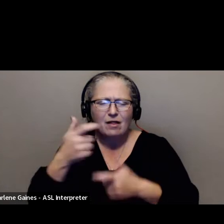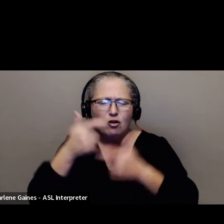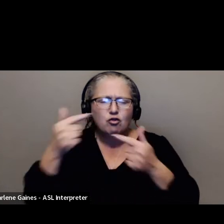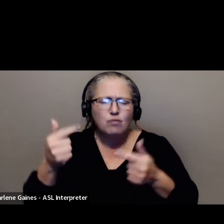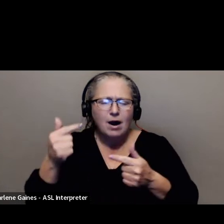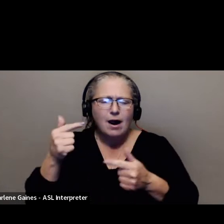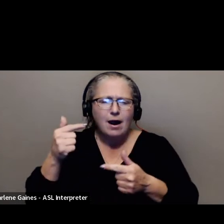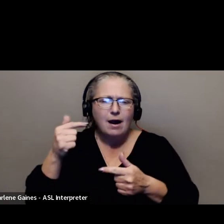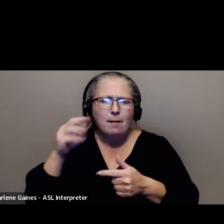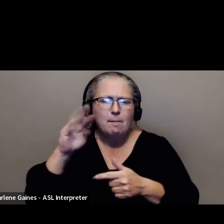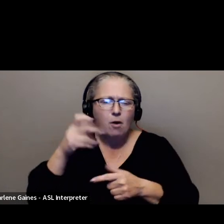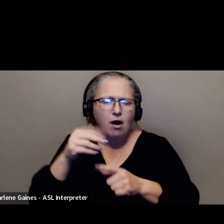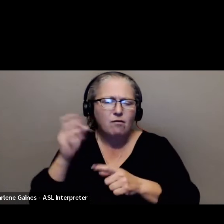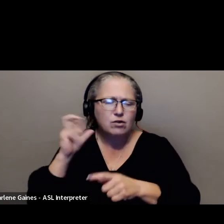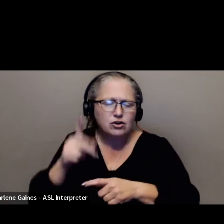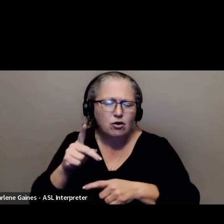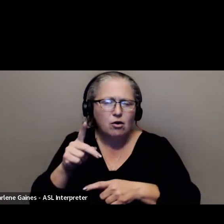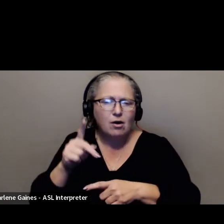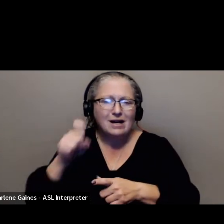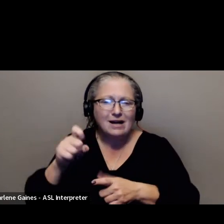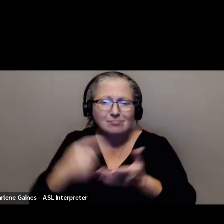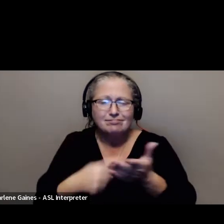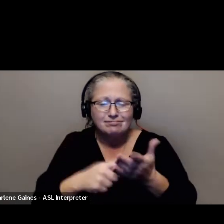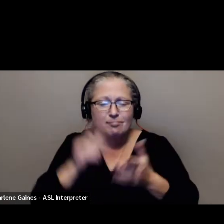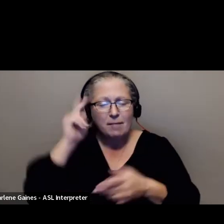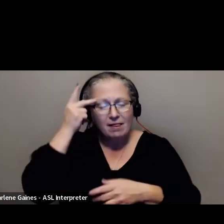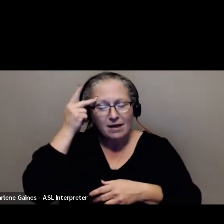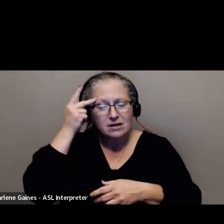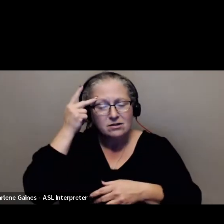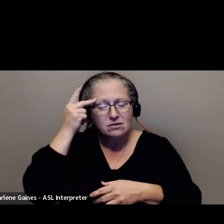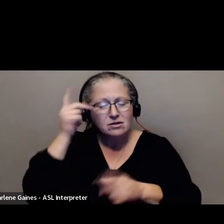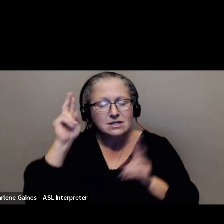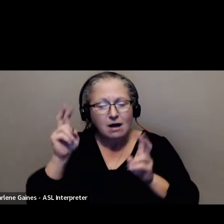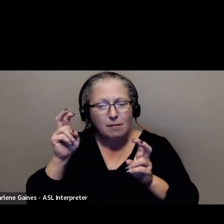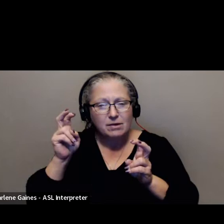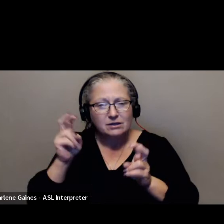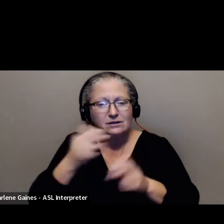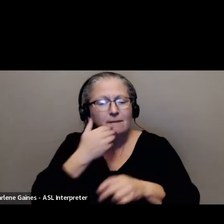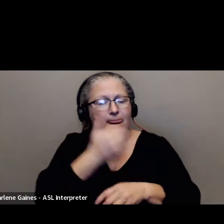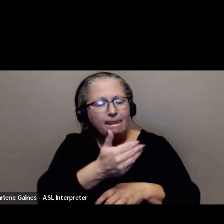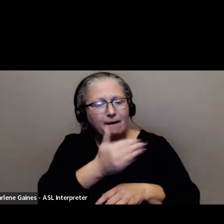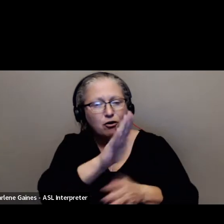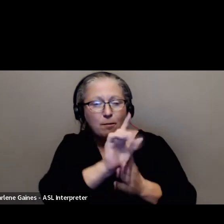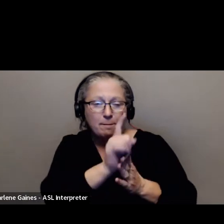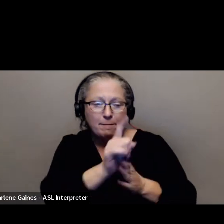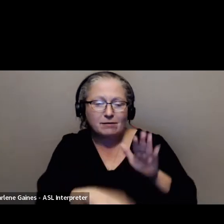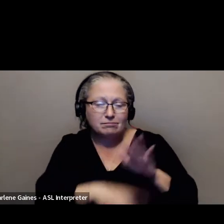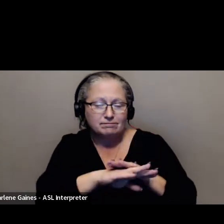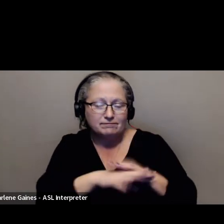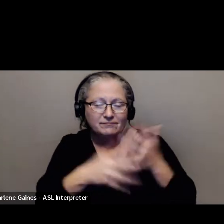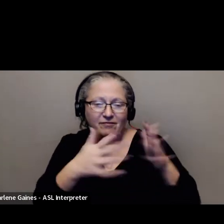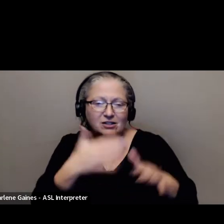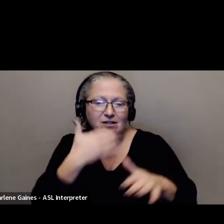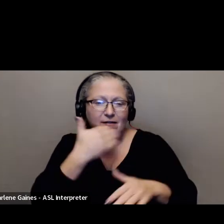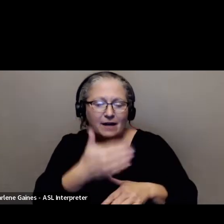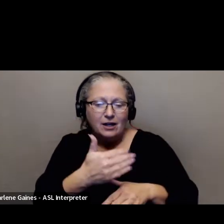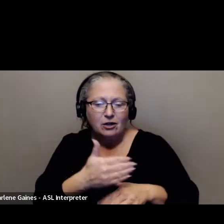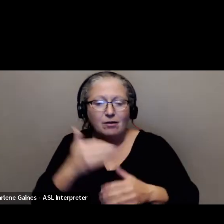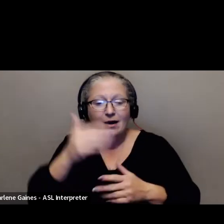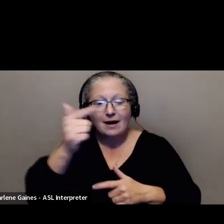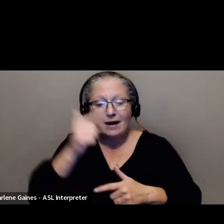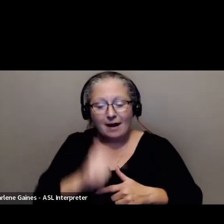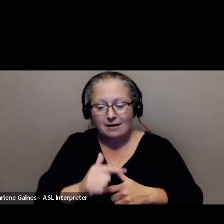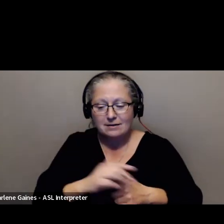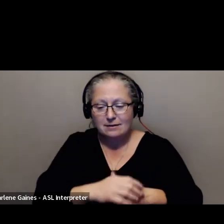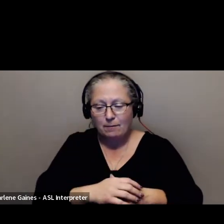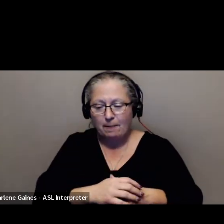This emphasizes the need to discuss political topics in Thank you. this. Your minute is up. Thank you. Thank you. Next speaker.